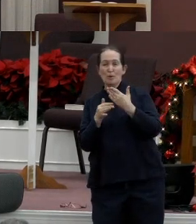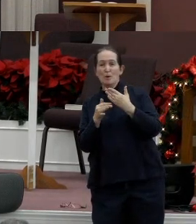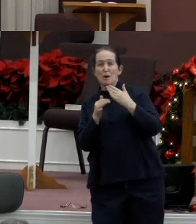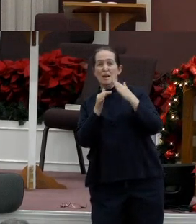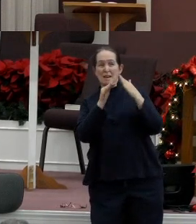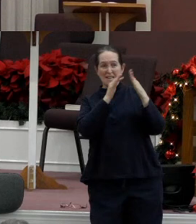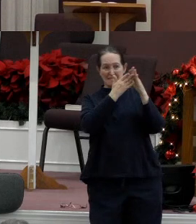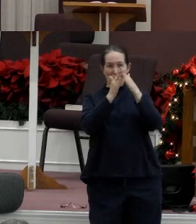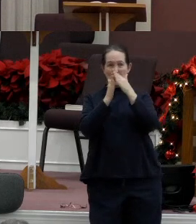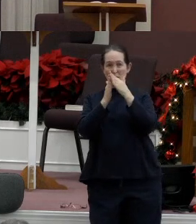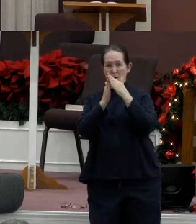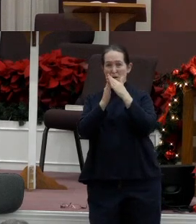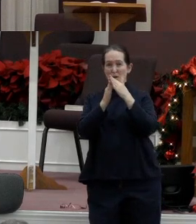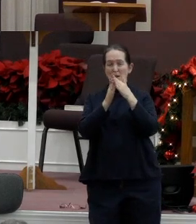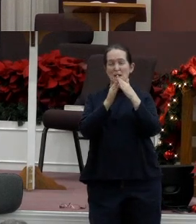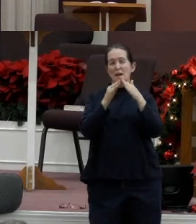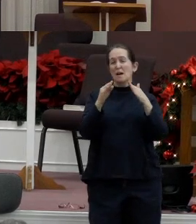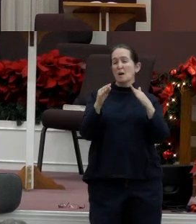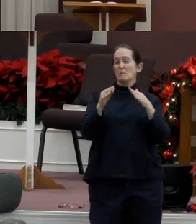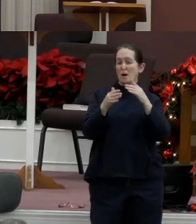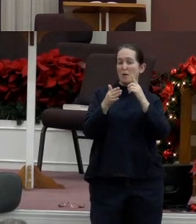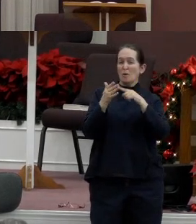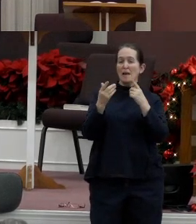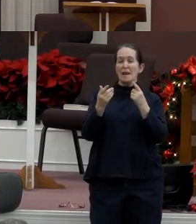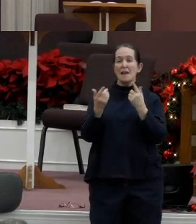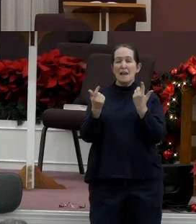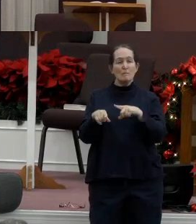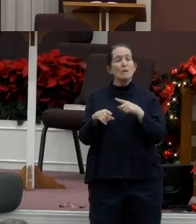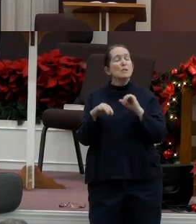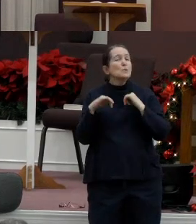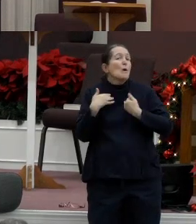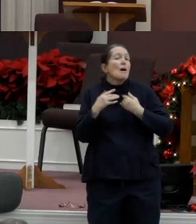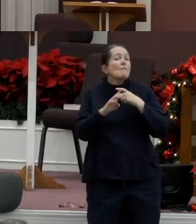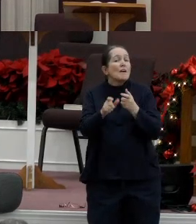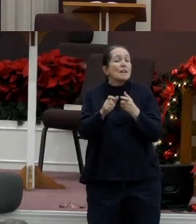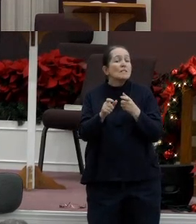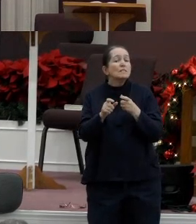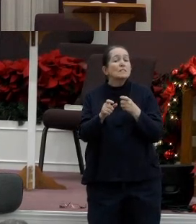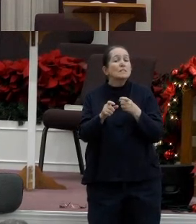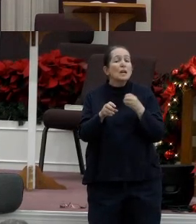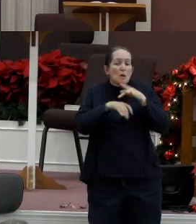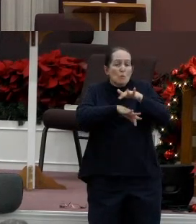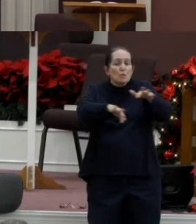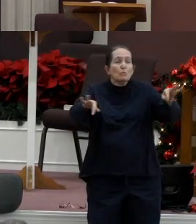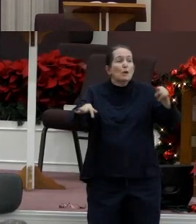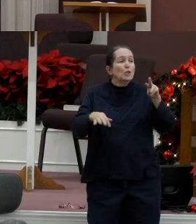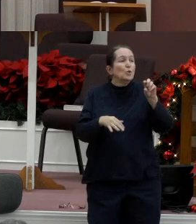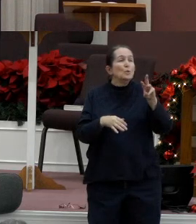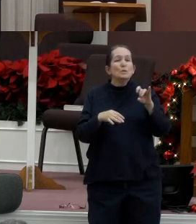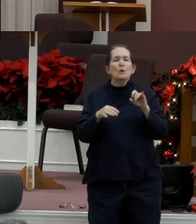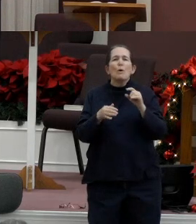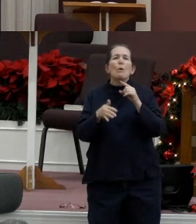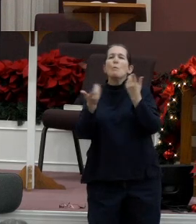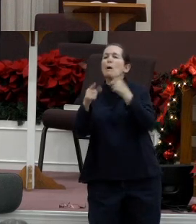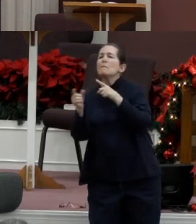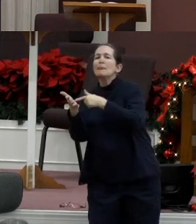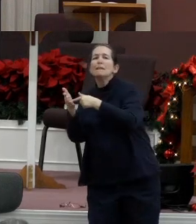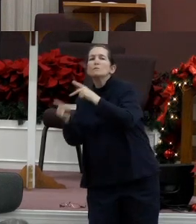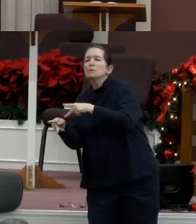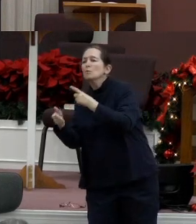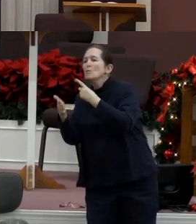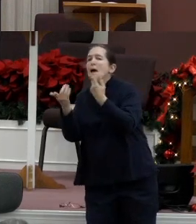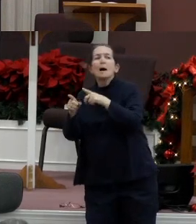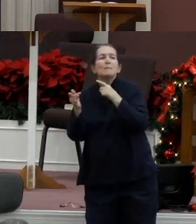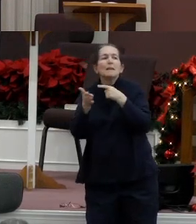we spread the news of what happened to this person or what happened to that person, or what